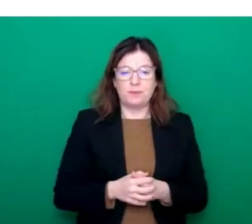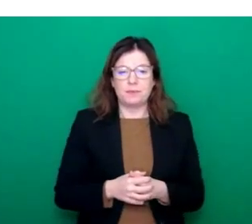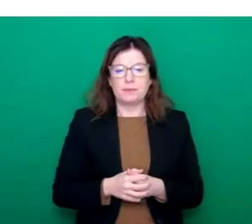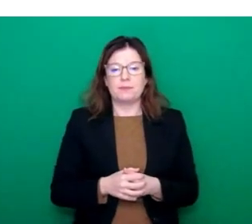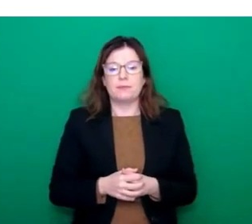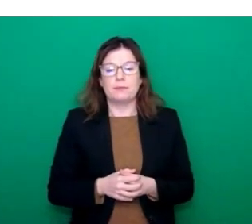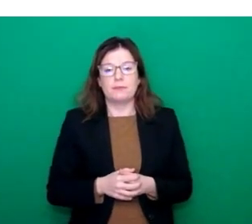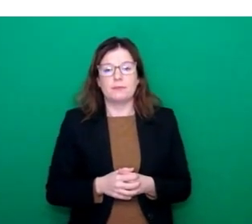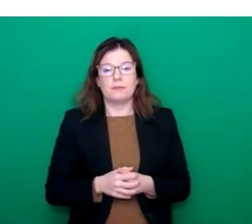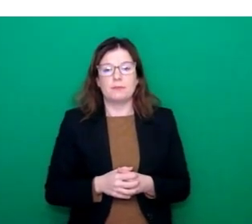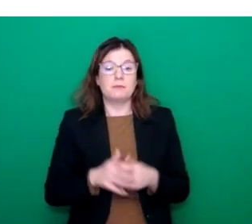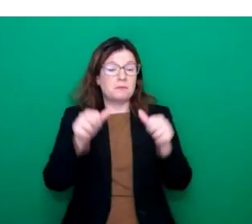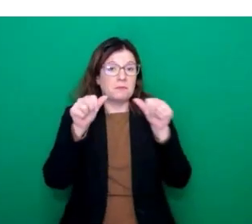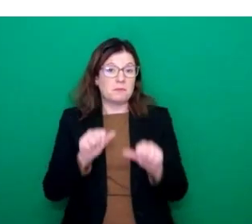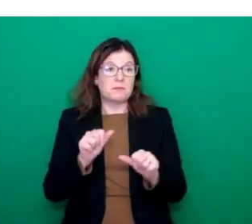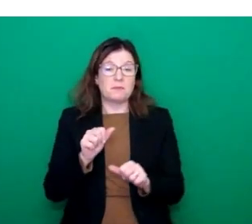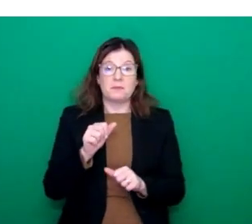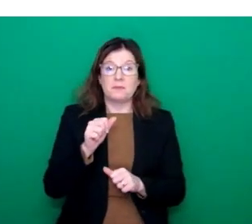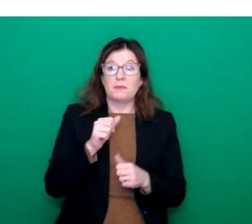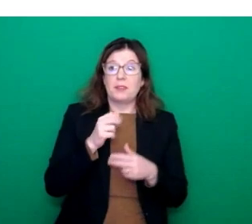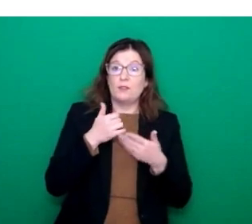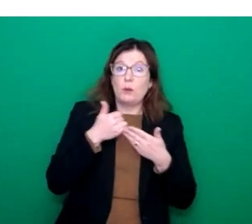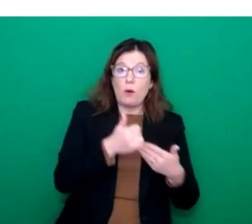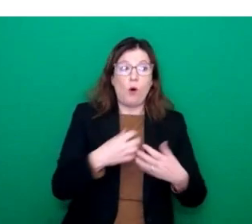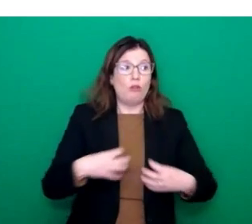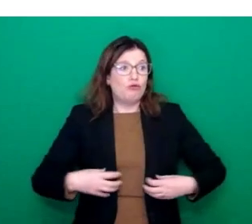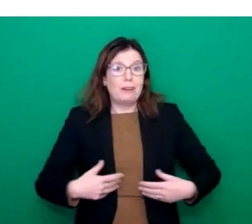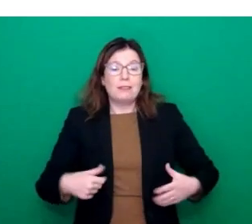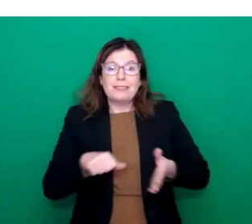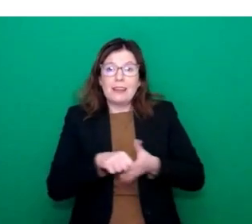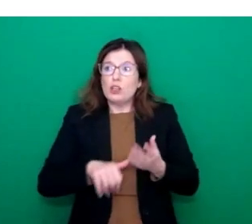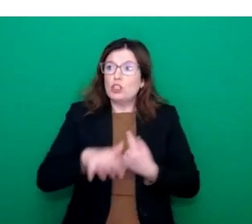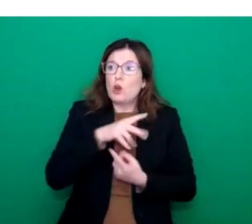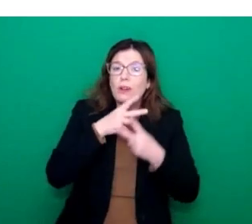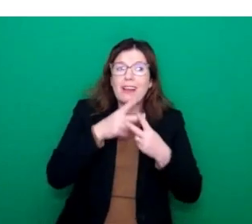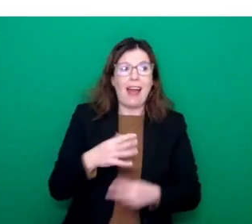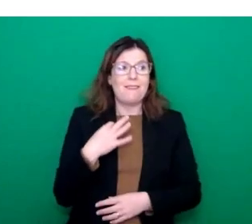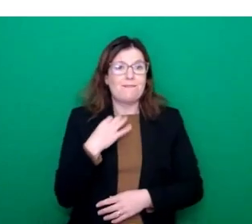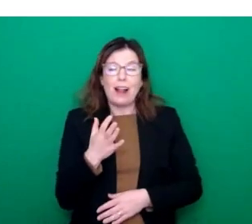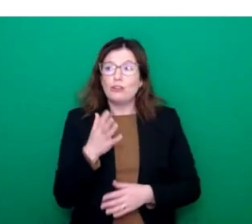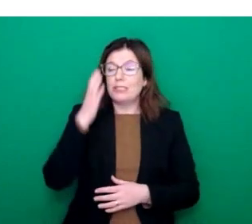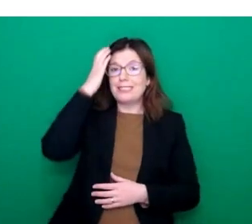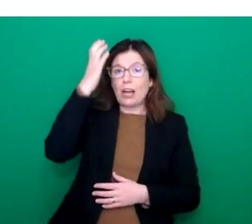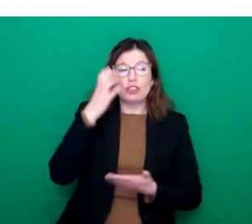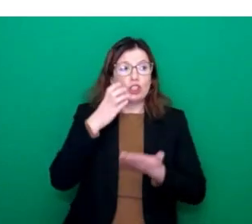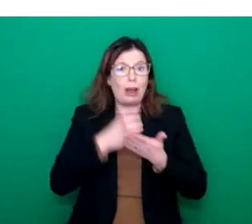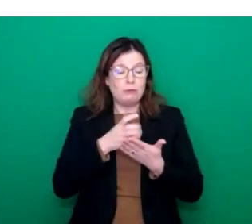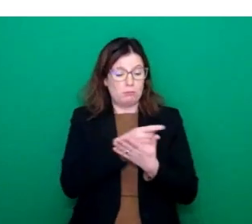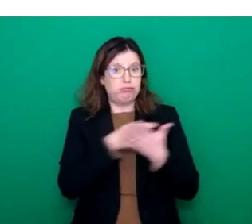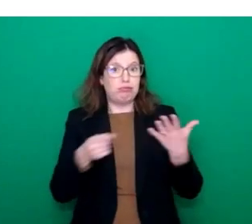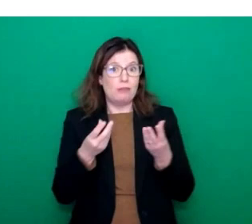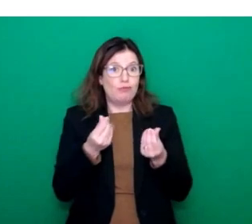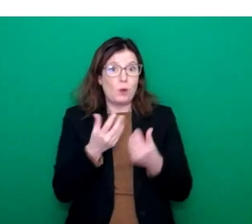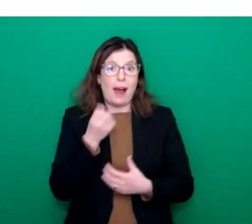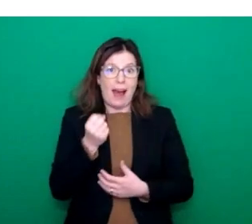of services, support for mental, renal difficulties, social care, voluntary, statutory and charitable sector. And that's a